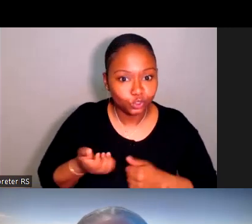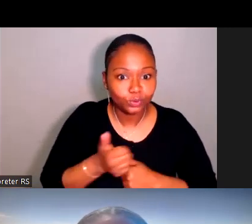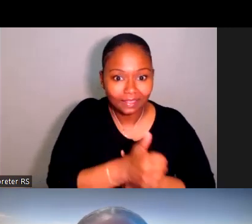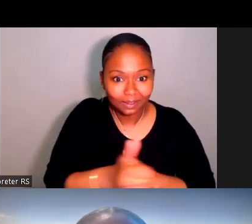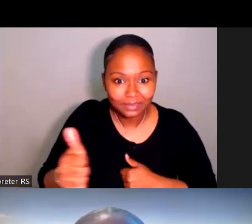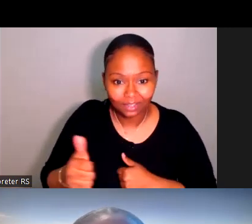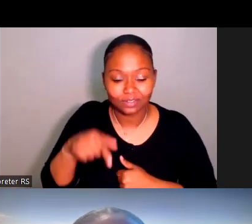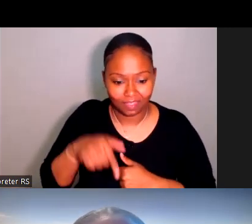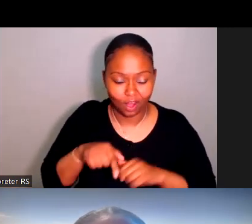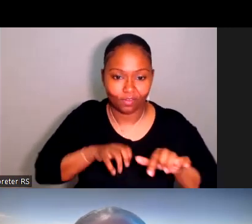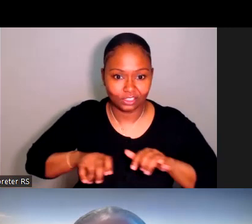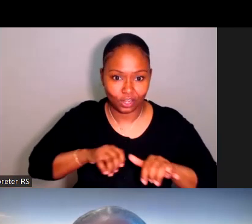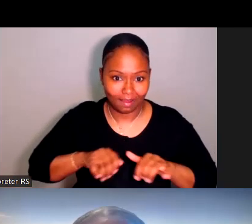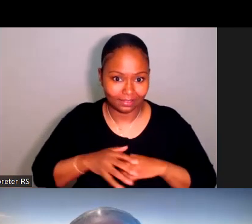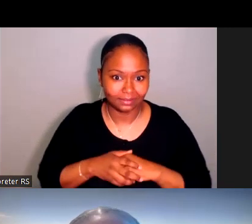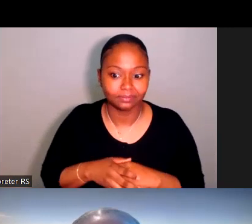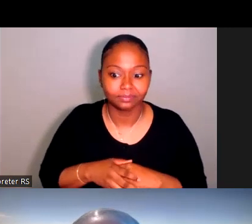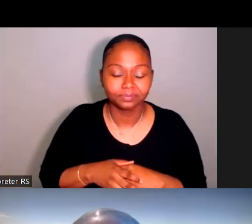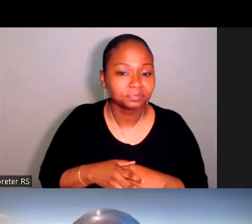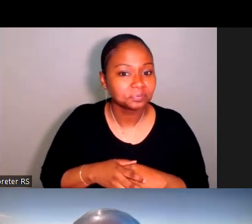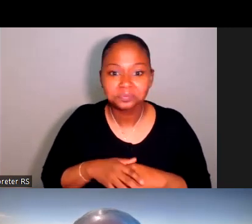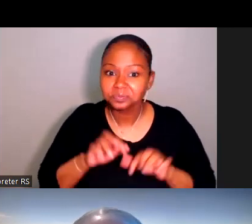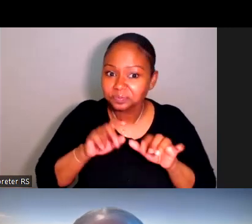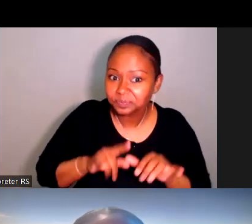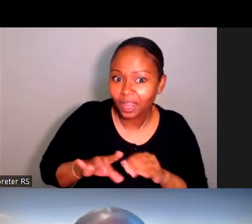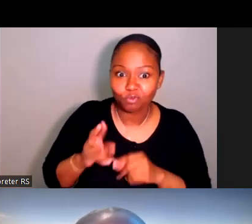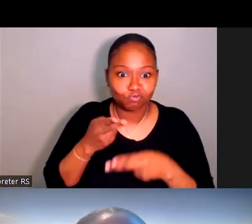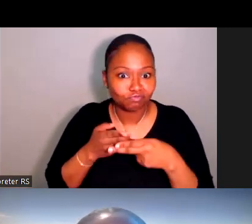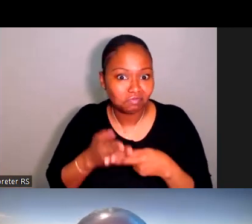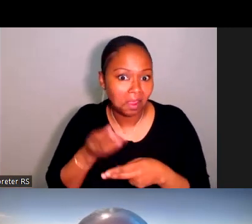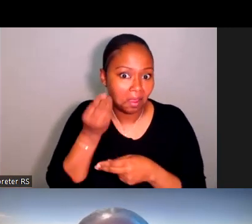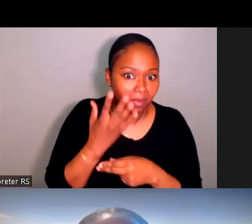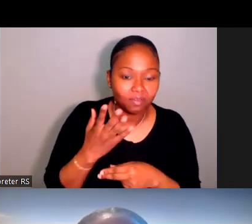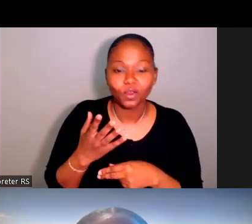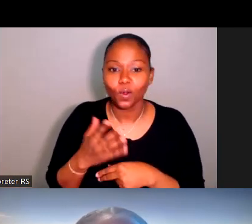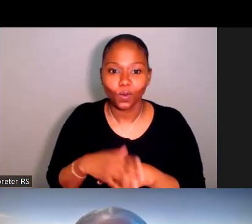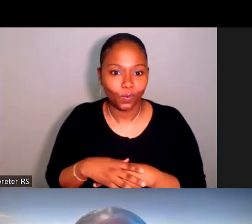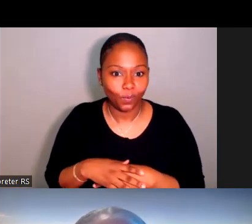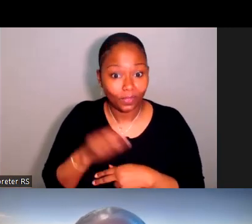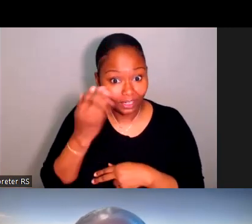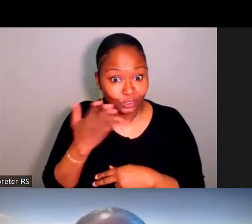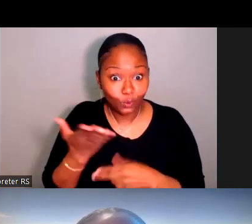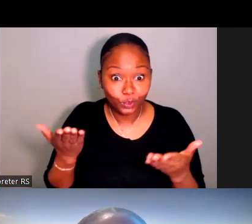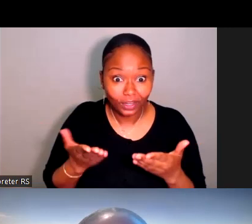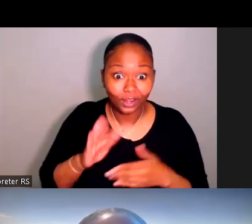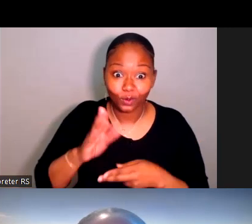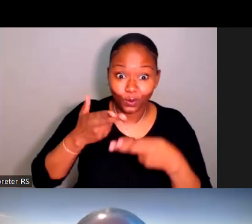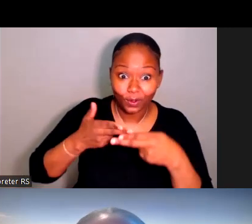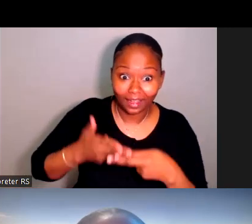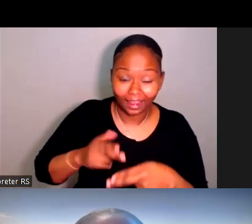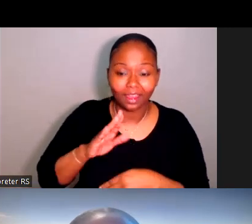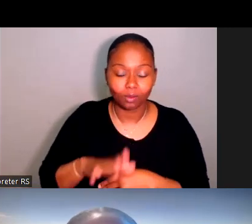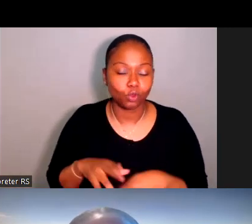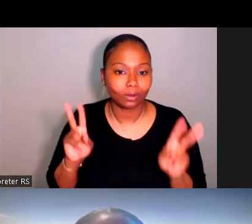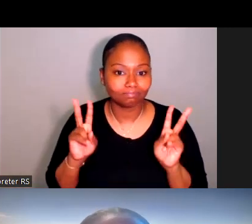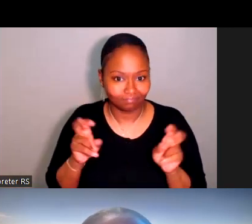chat. Please drop us a little note letting us know that you are here. Give us your name, your title, and